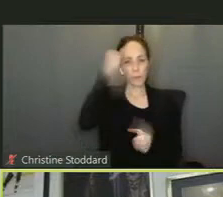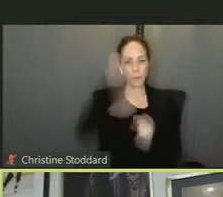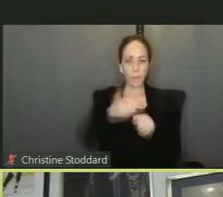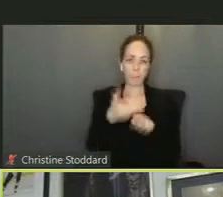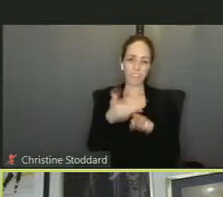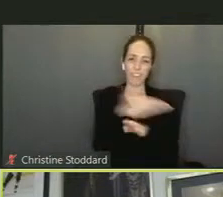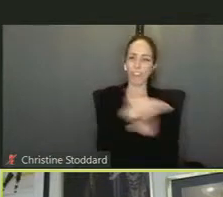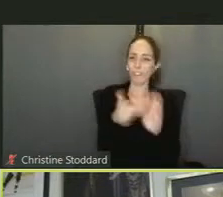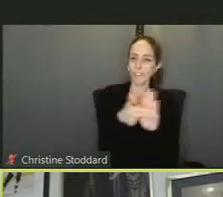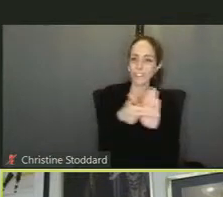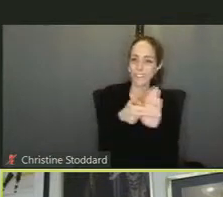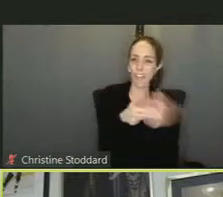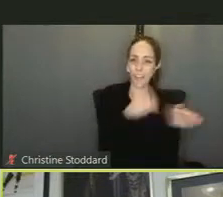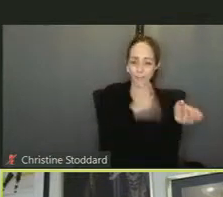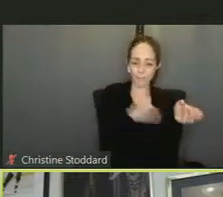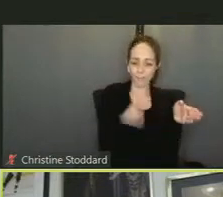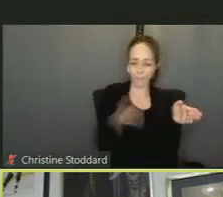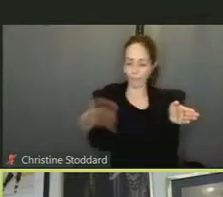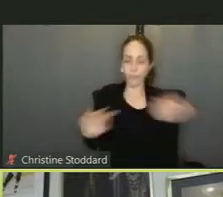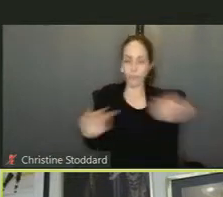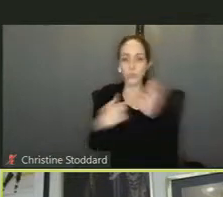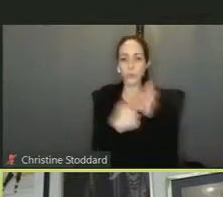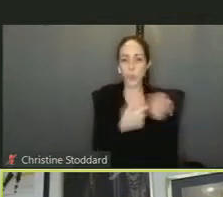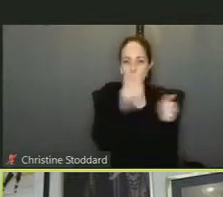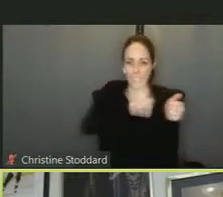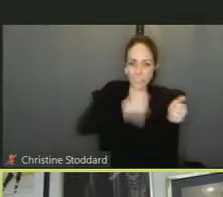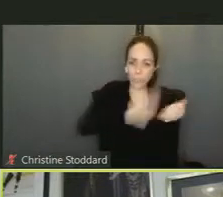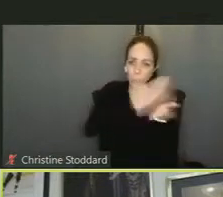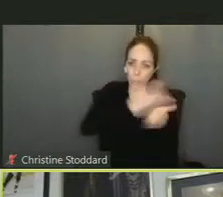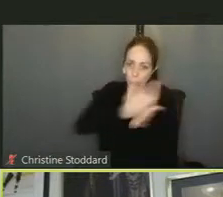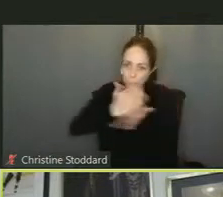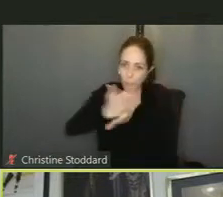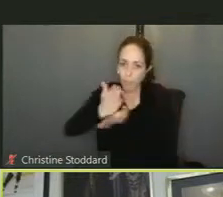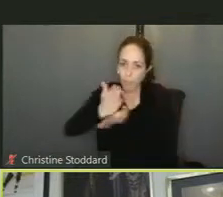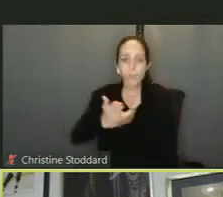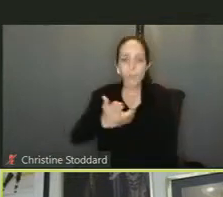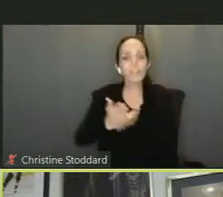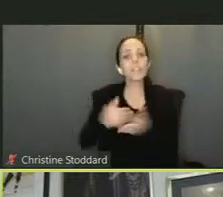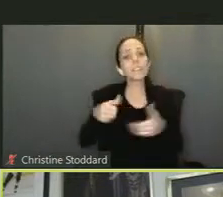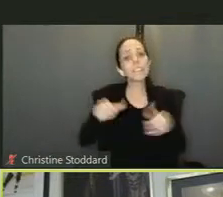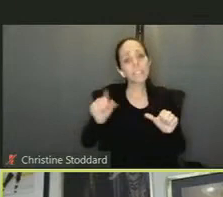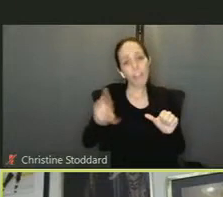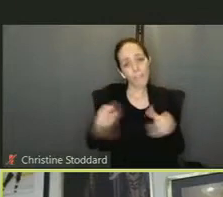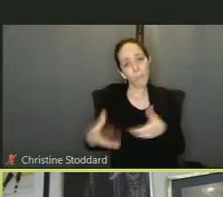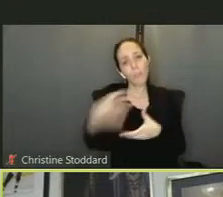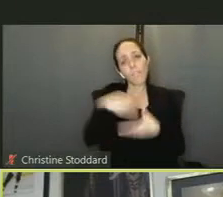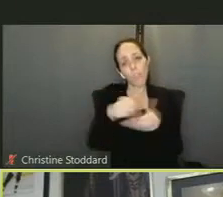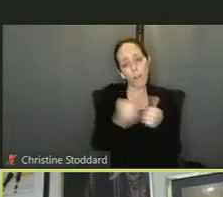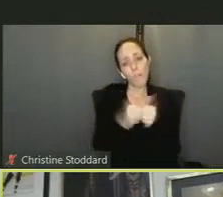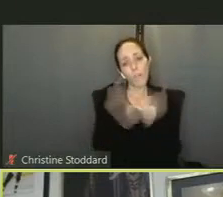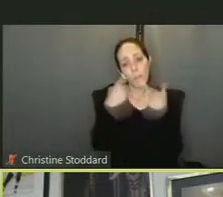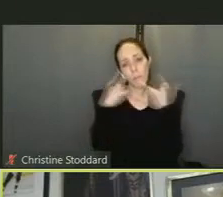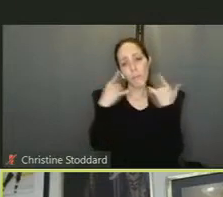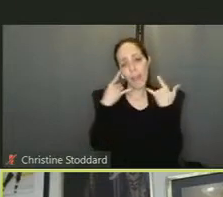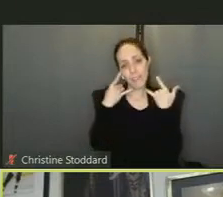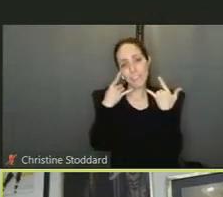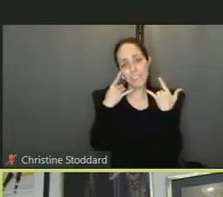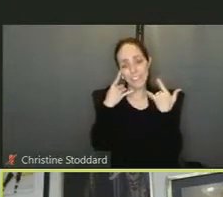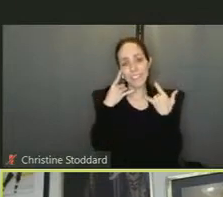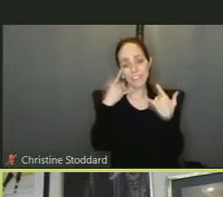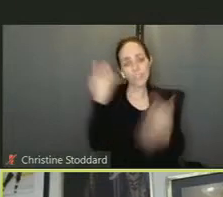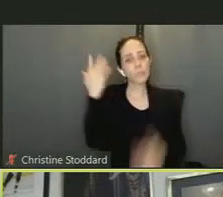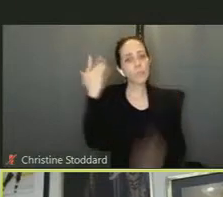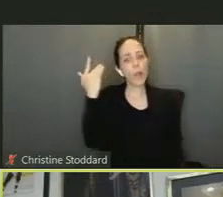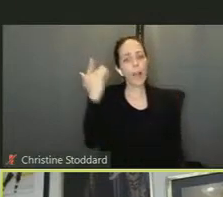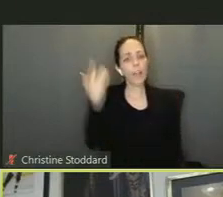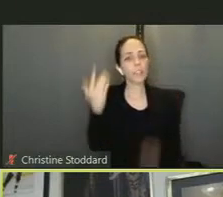favorite graphics, we still have to be part of that. A big reason, there